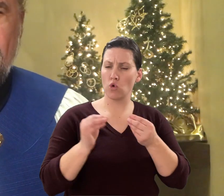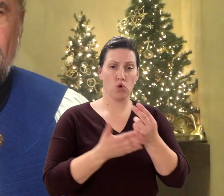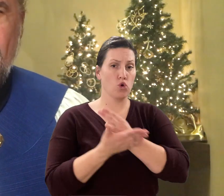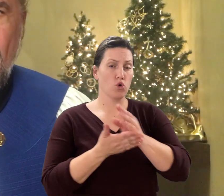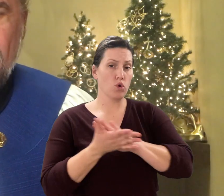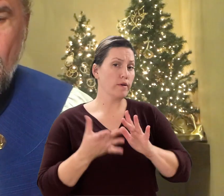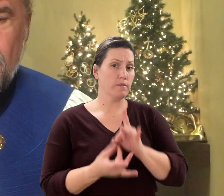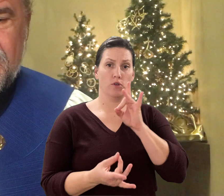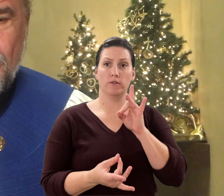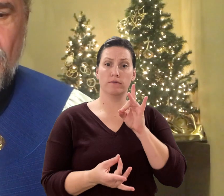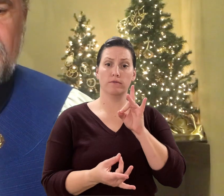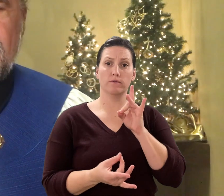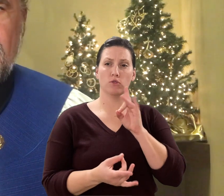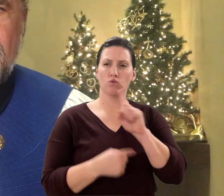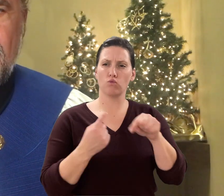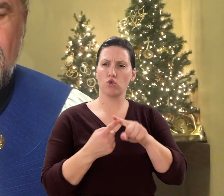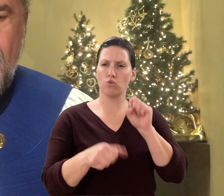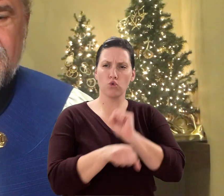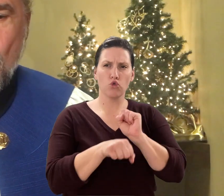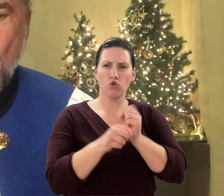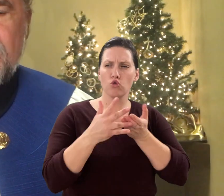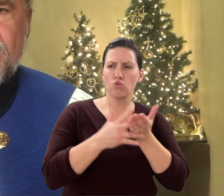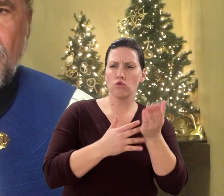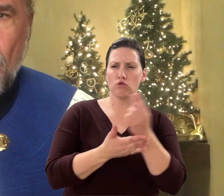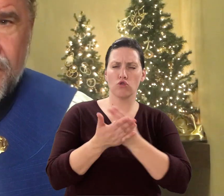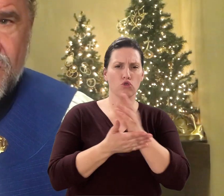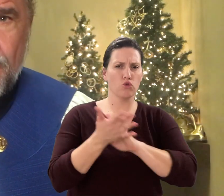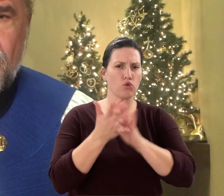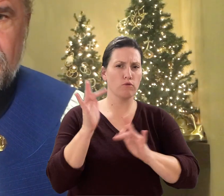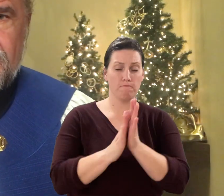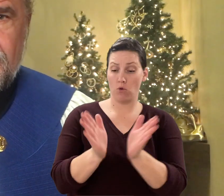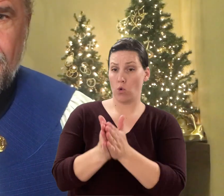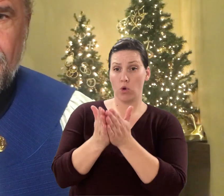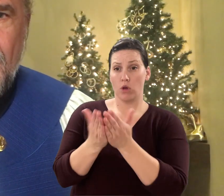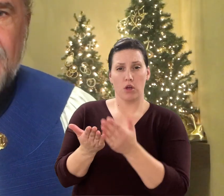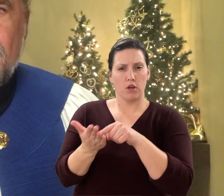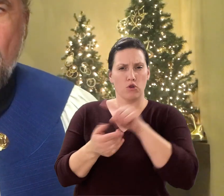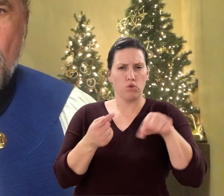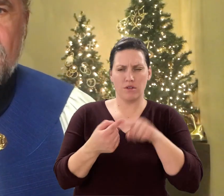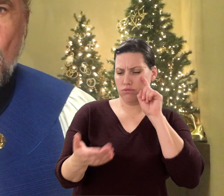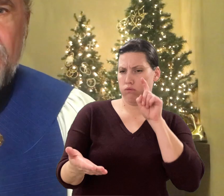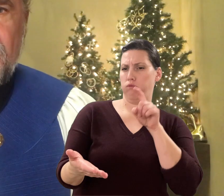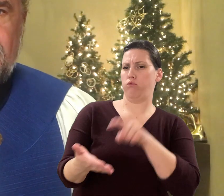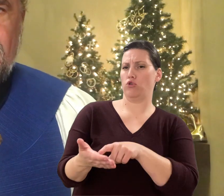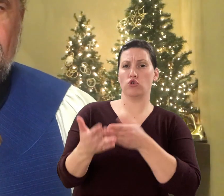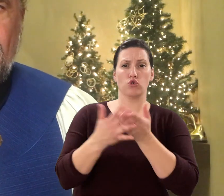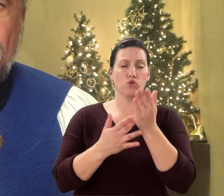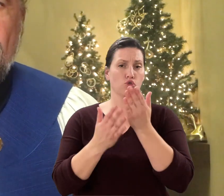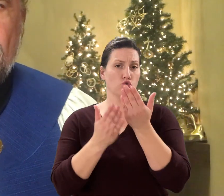testimony of the Holy Spirit as he works through the Holy Scriptures, as he bears